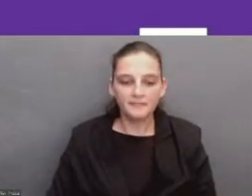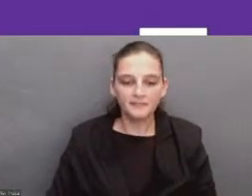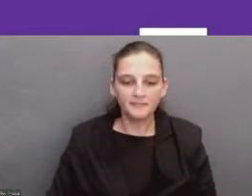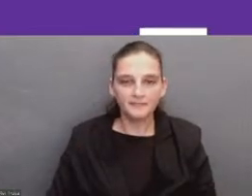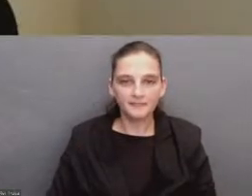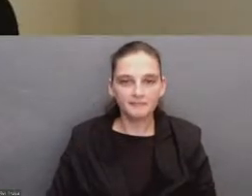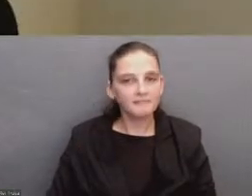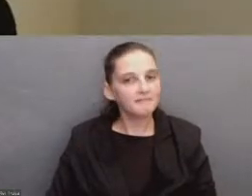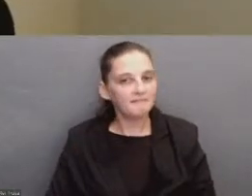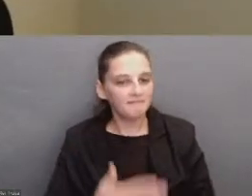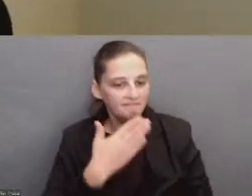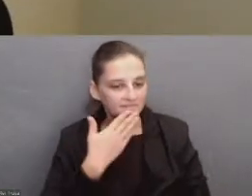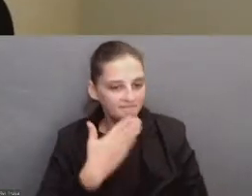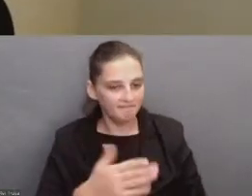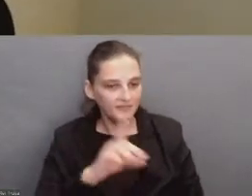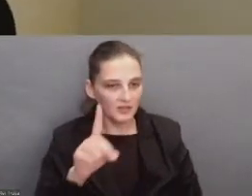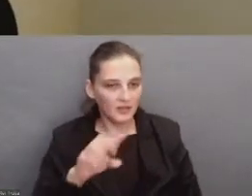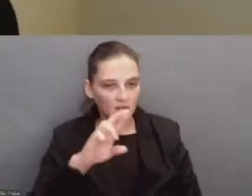Thank you, Dr. Johnson.